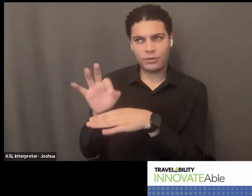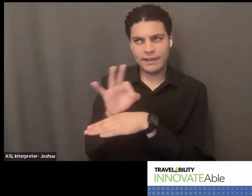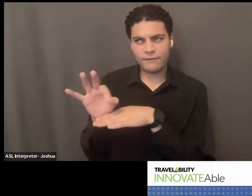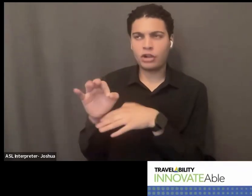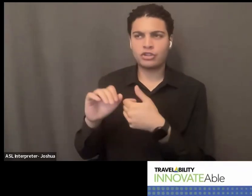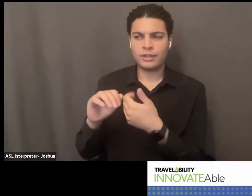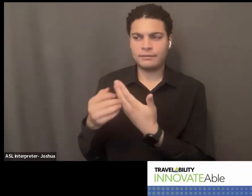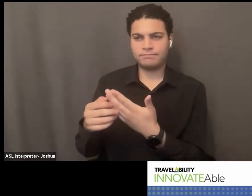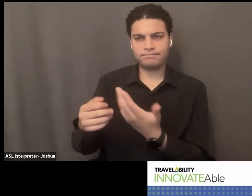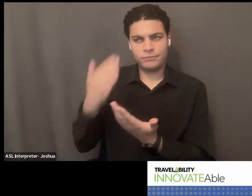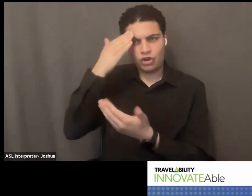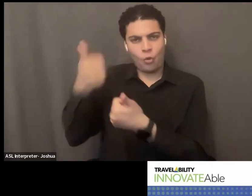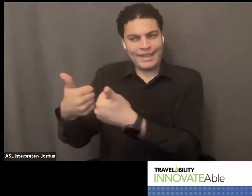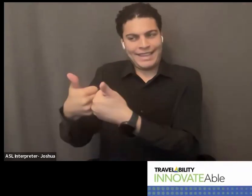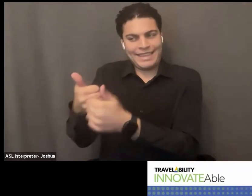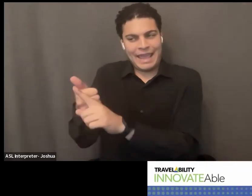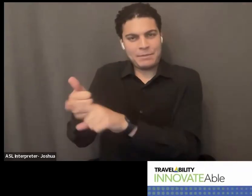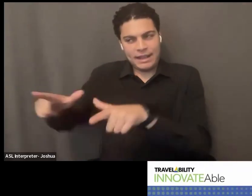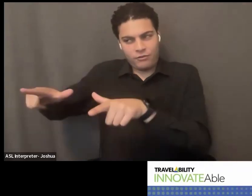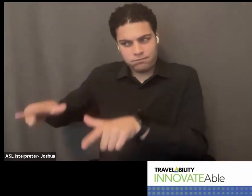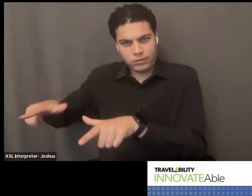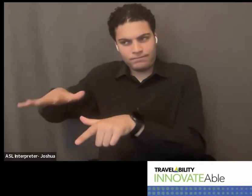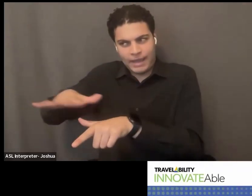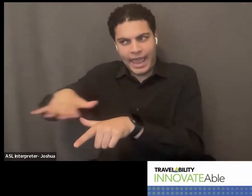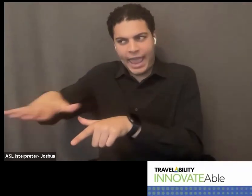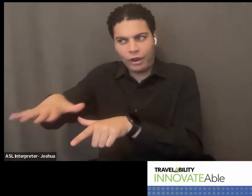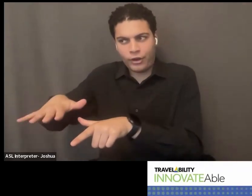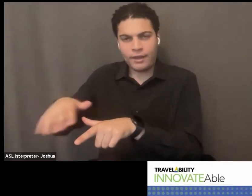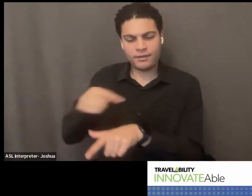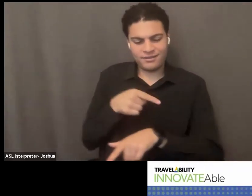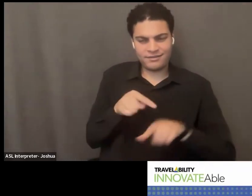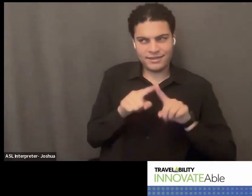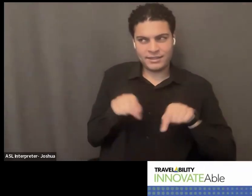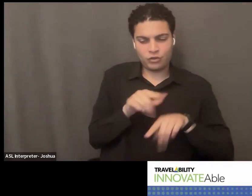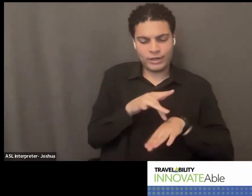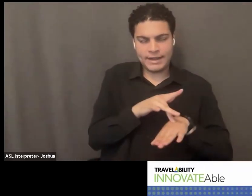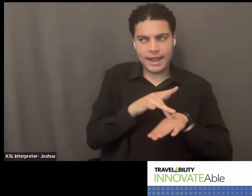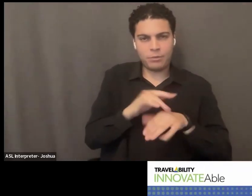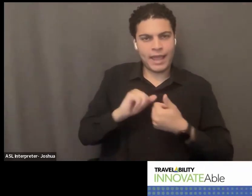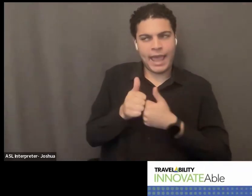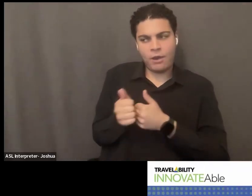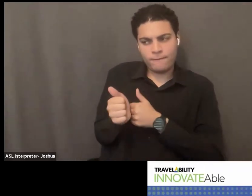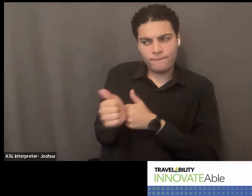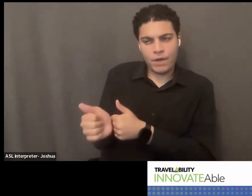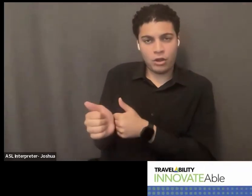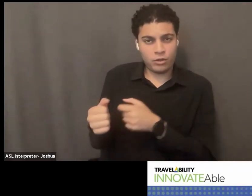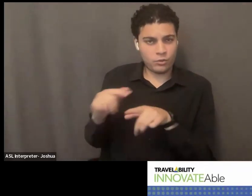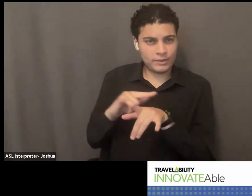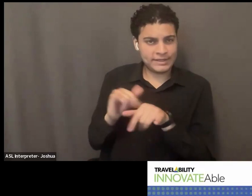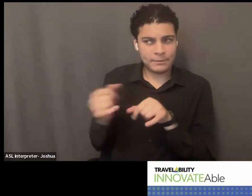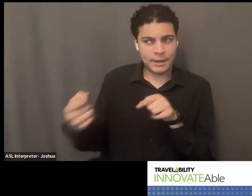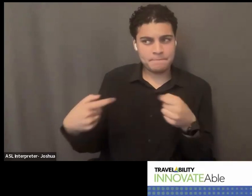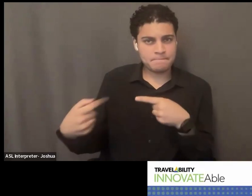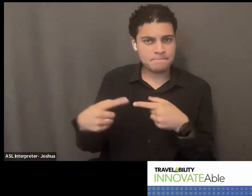capturing, I'm assuming, is it a real-time feed of the So telecast we've or the color?